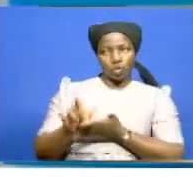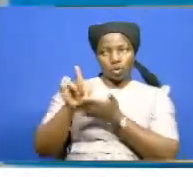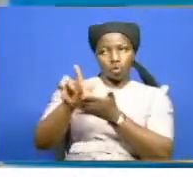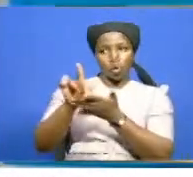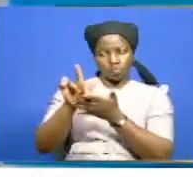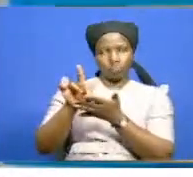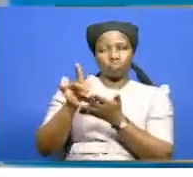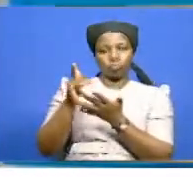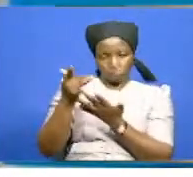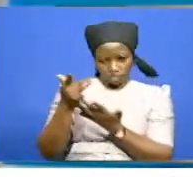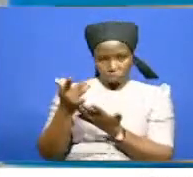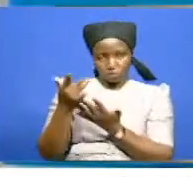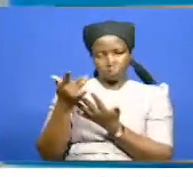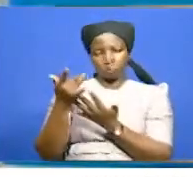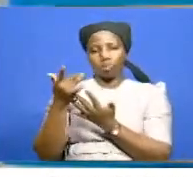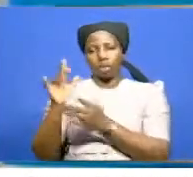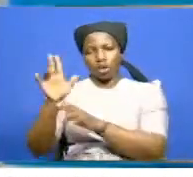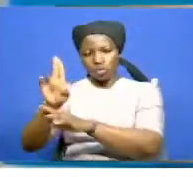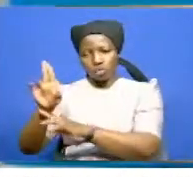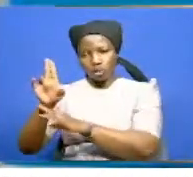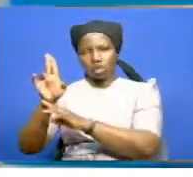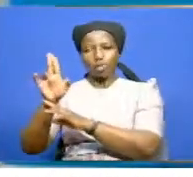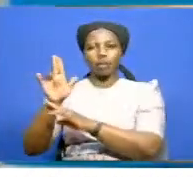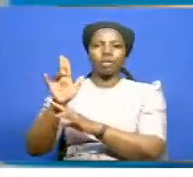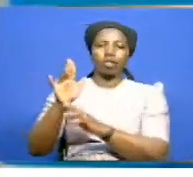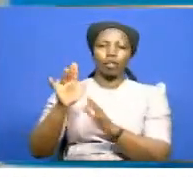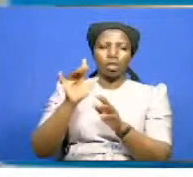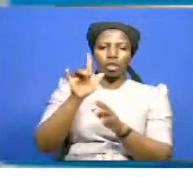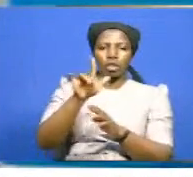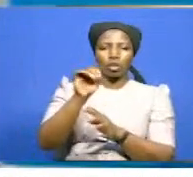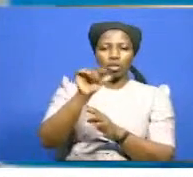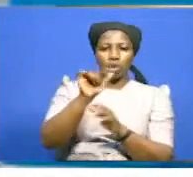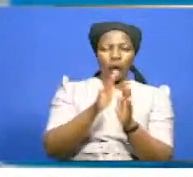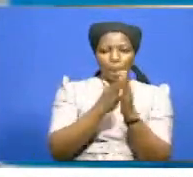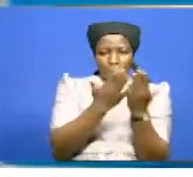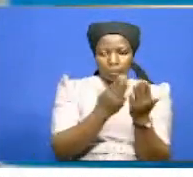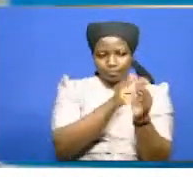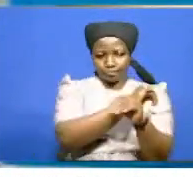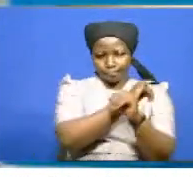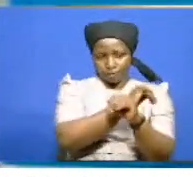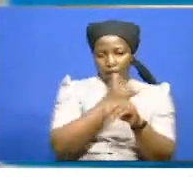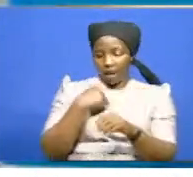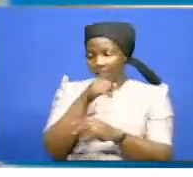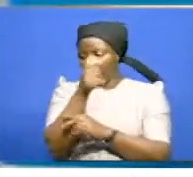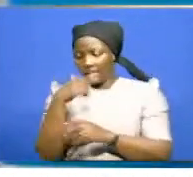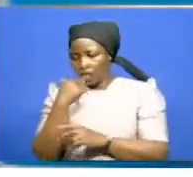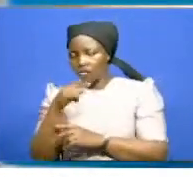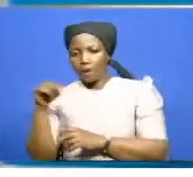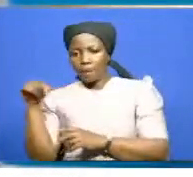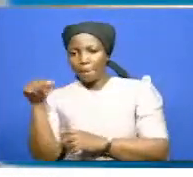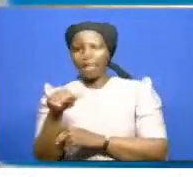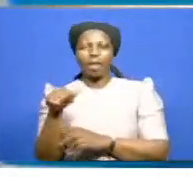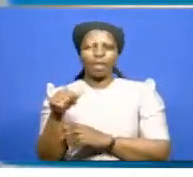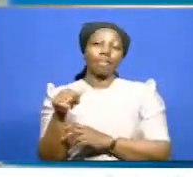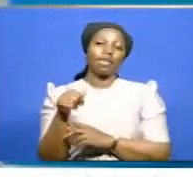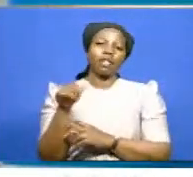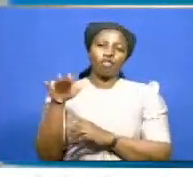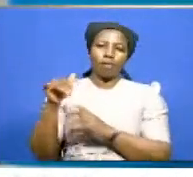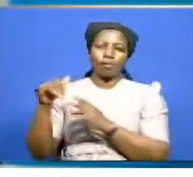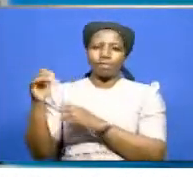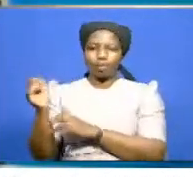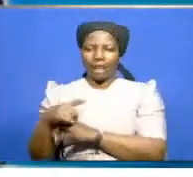logbooks. And there are those customers who are repaying them with their salaries. Those loans against logbooks from income